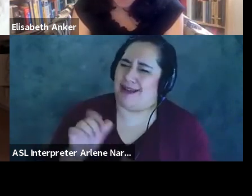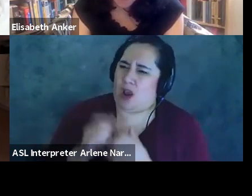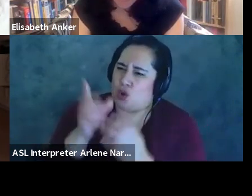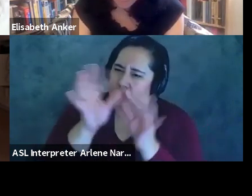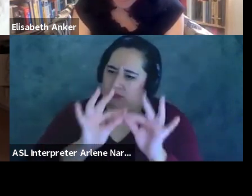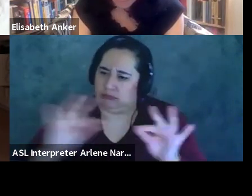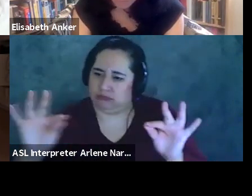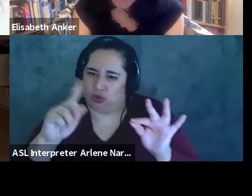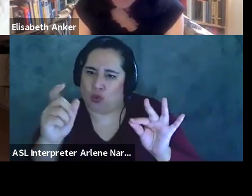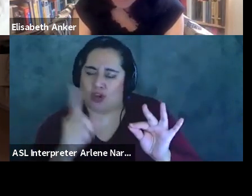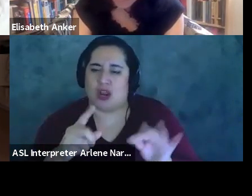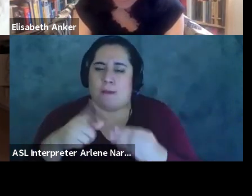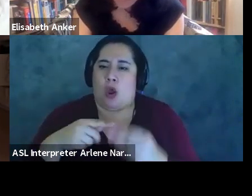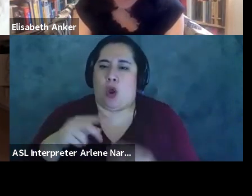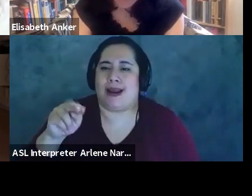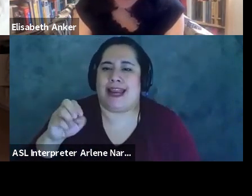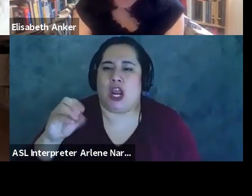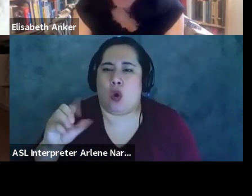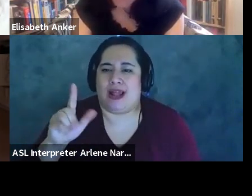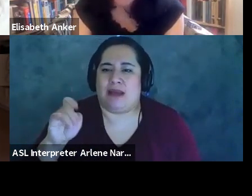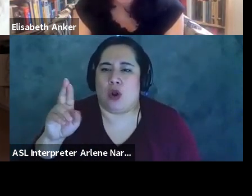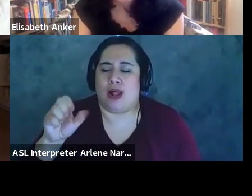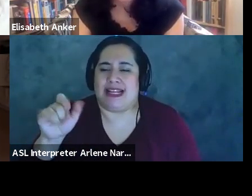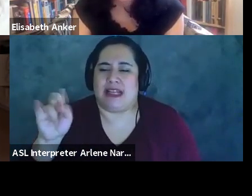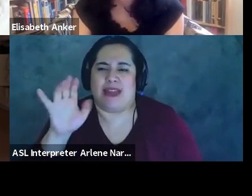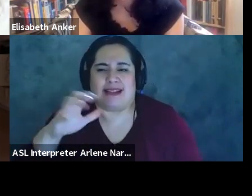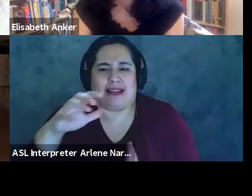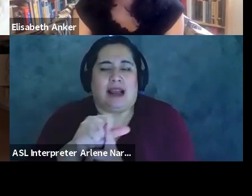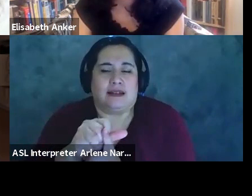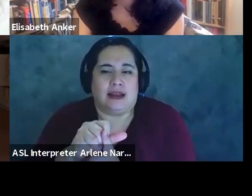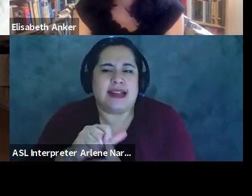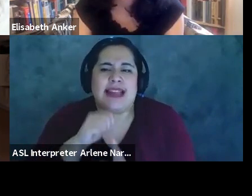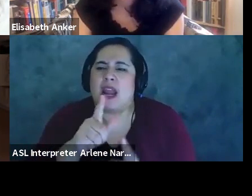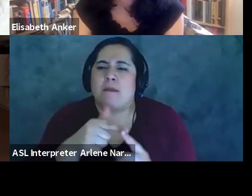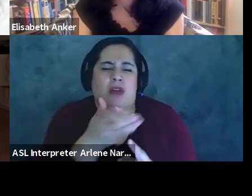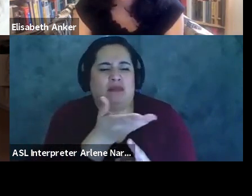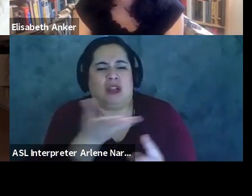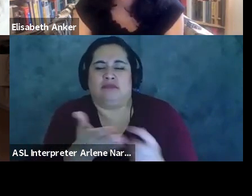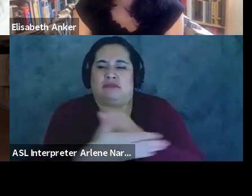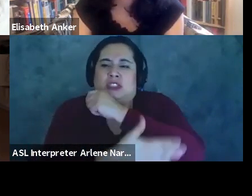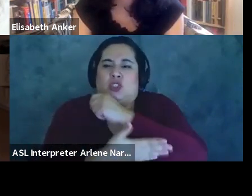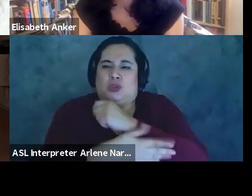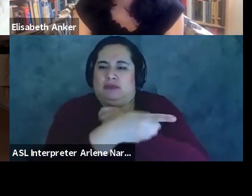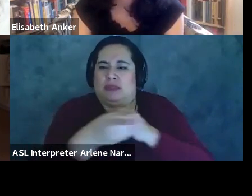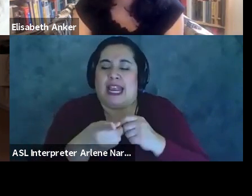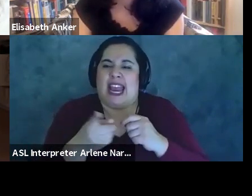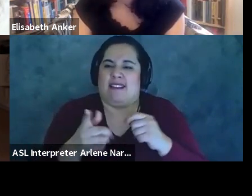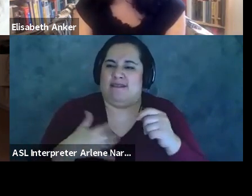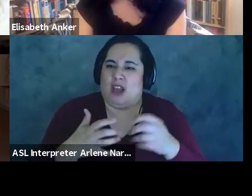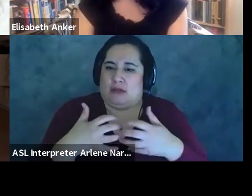it. It's an attack not so much on the state as such, even though it often